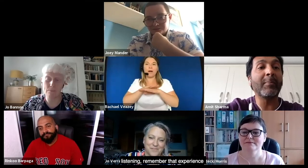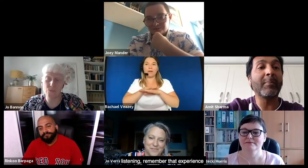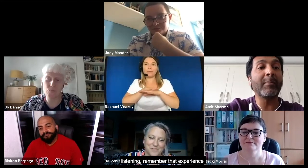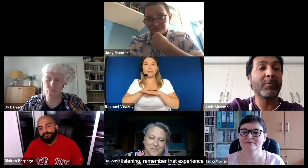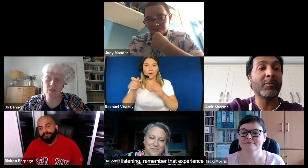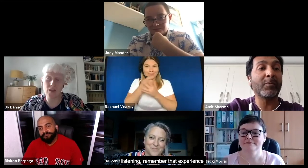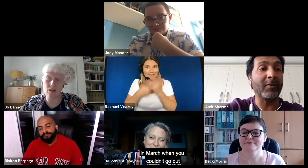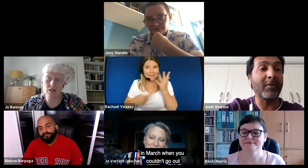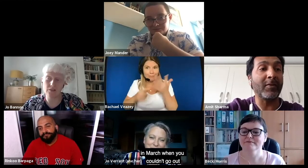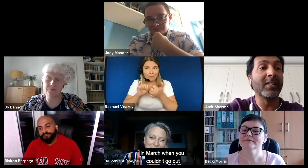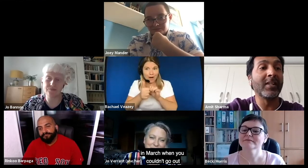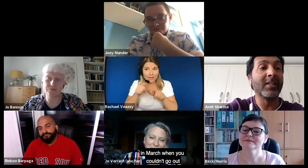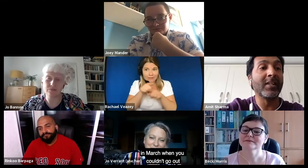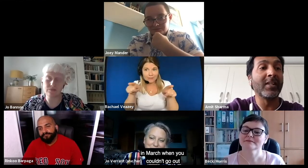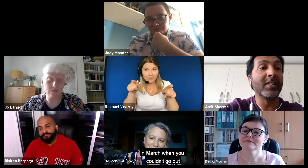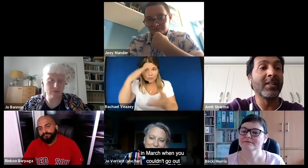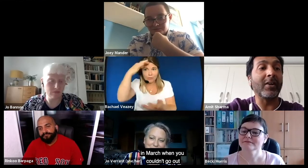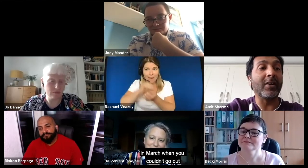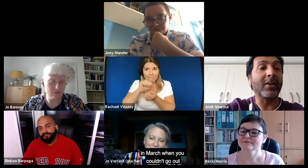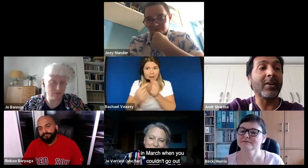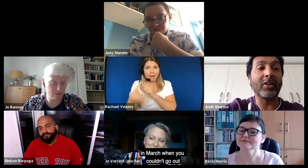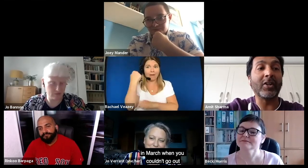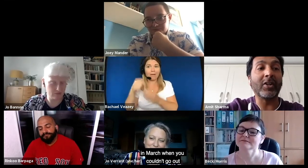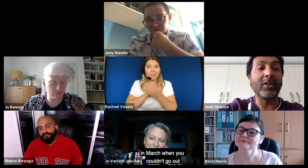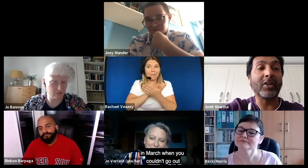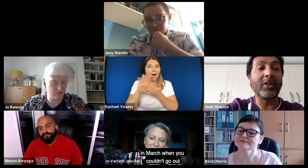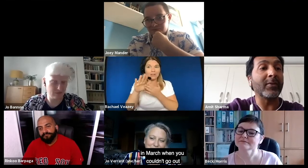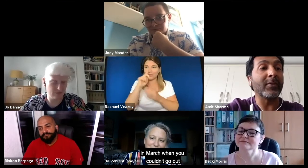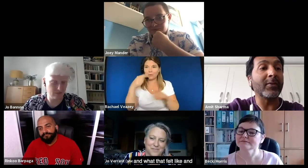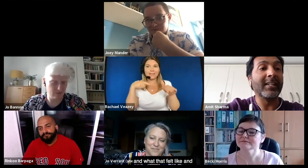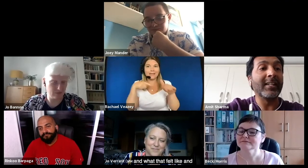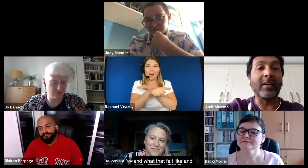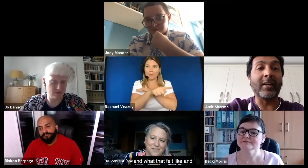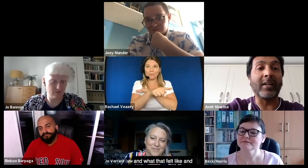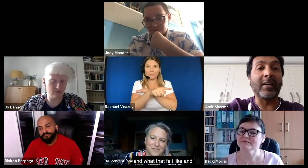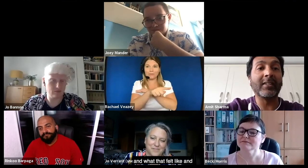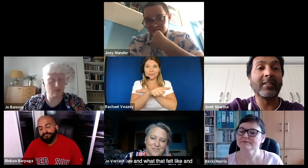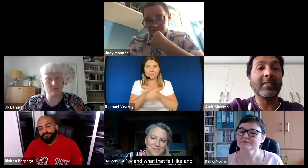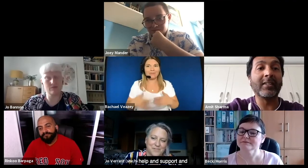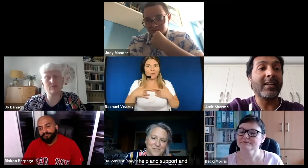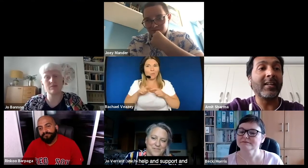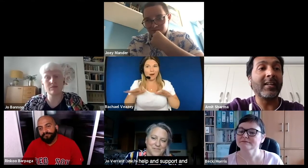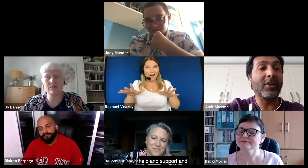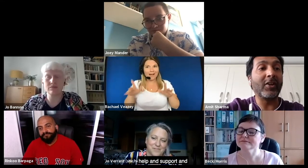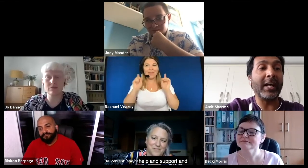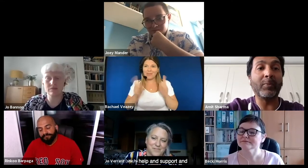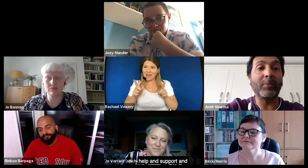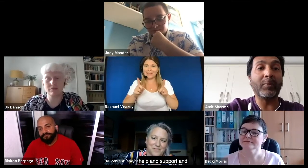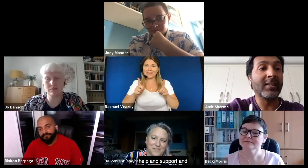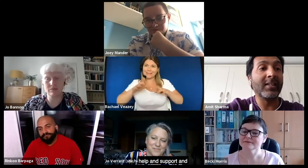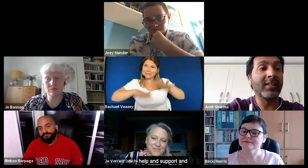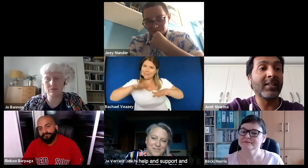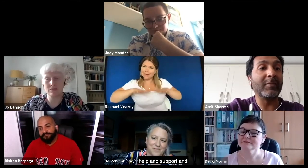remember that experience in March when you couldn't go out and what that felt like, and, you know, help